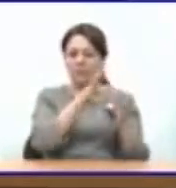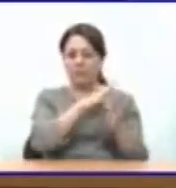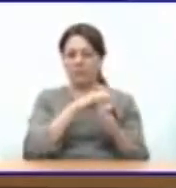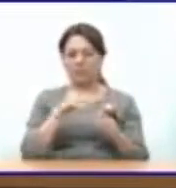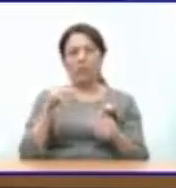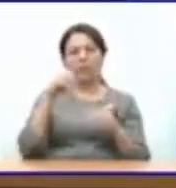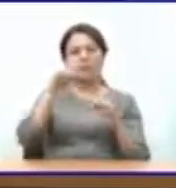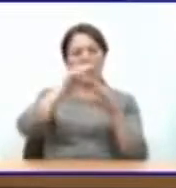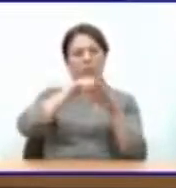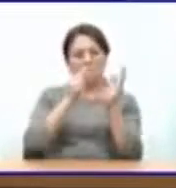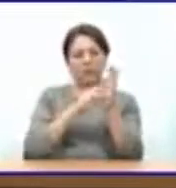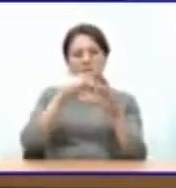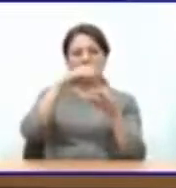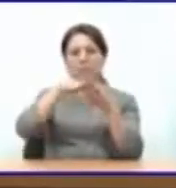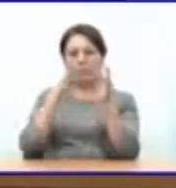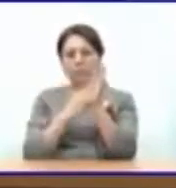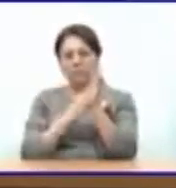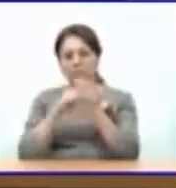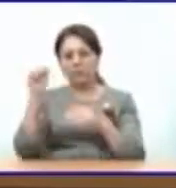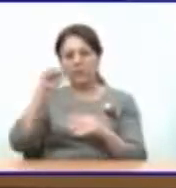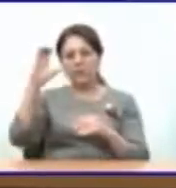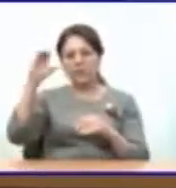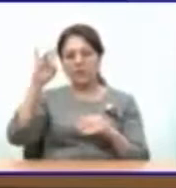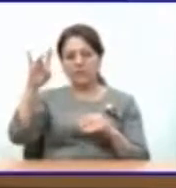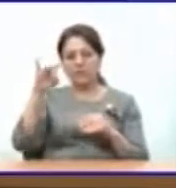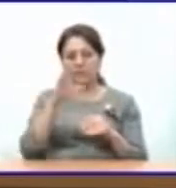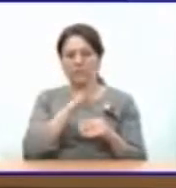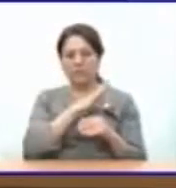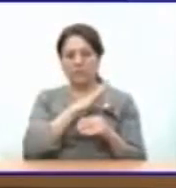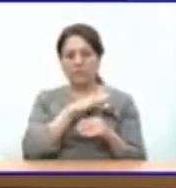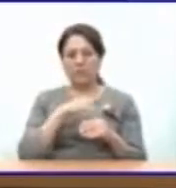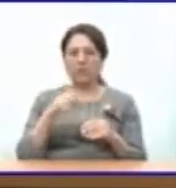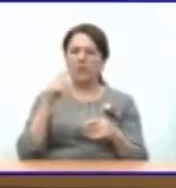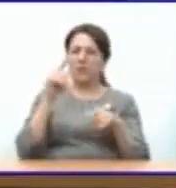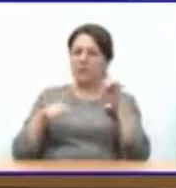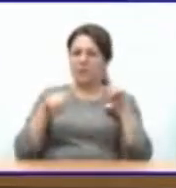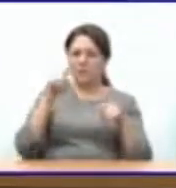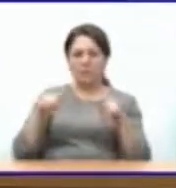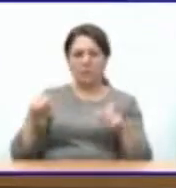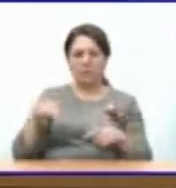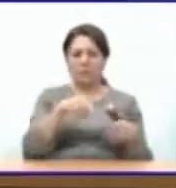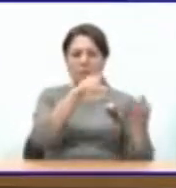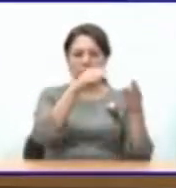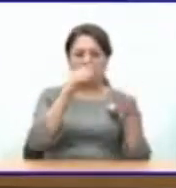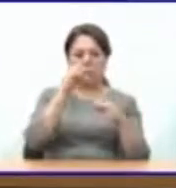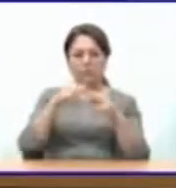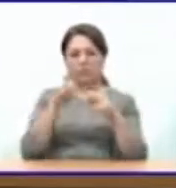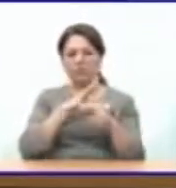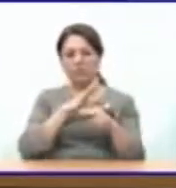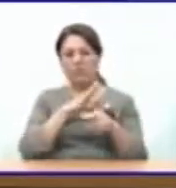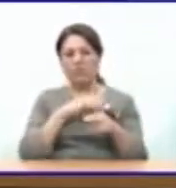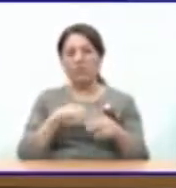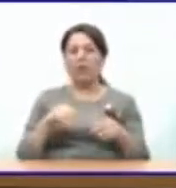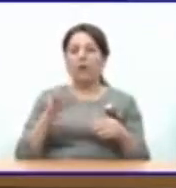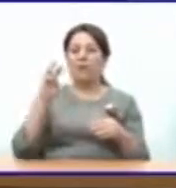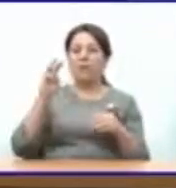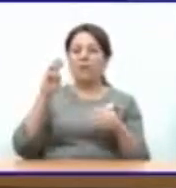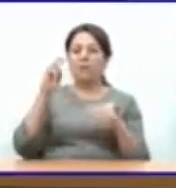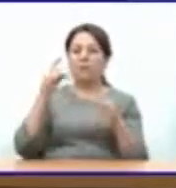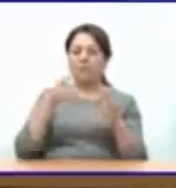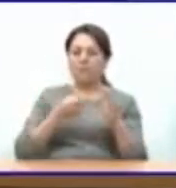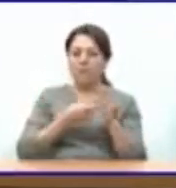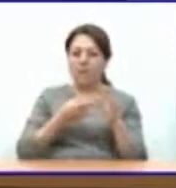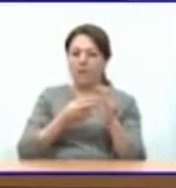18-19 asrlarning boshlarida dengiz sayohatchilari ba'zan o'z yo'llaridan adashishgan. Demak, magnit kompasi